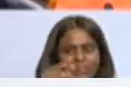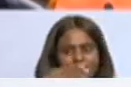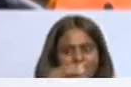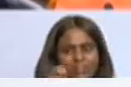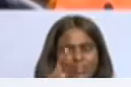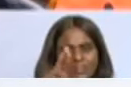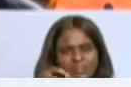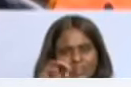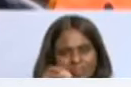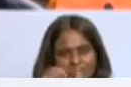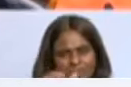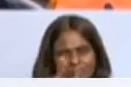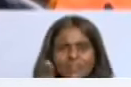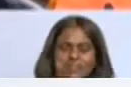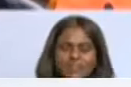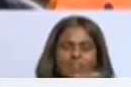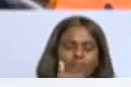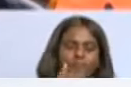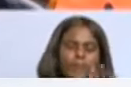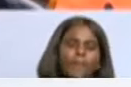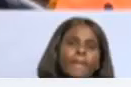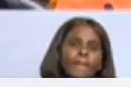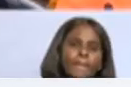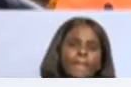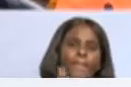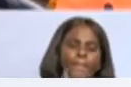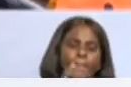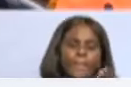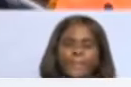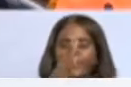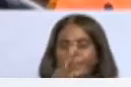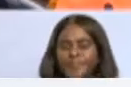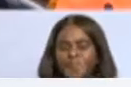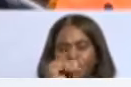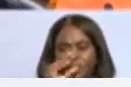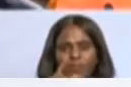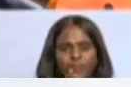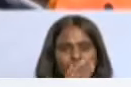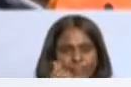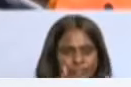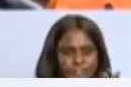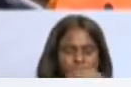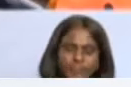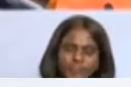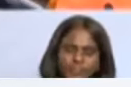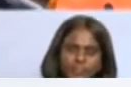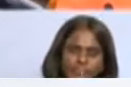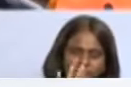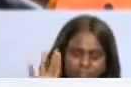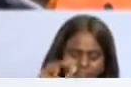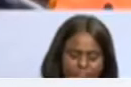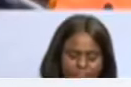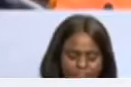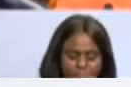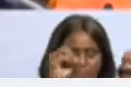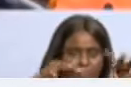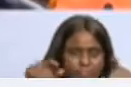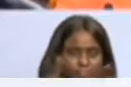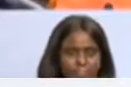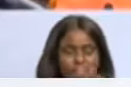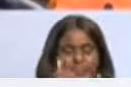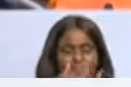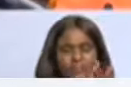To diversify the energy mix further, Madam Speaker, the country's current power deficit and the current to address the